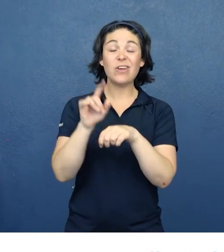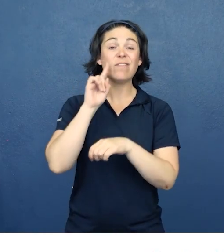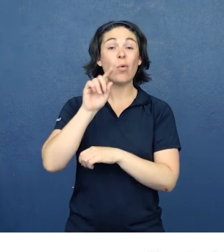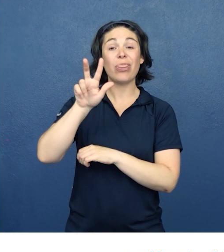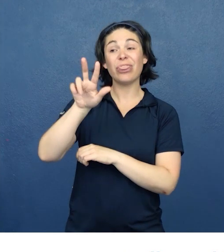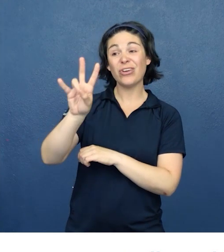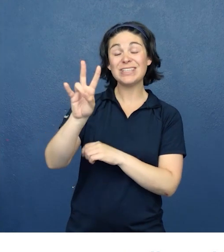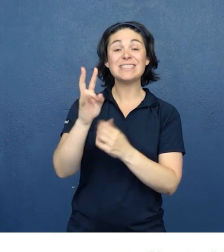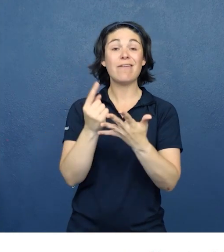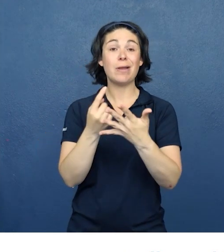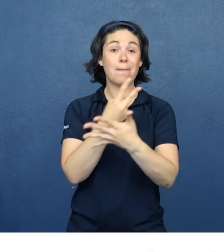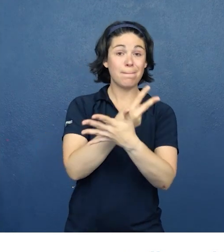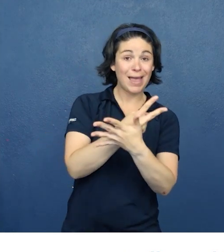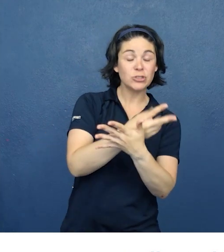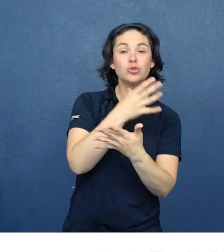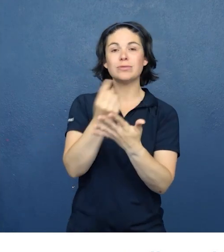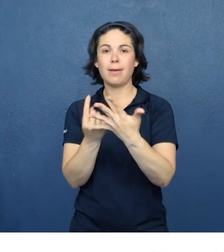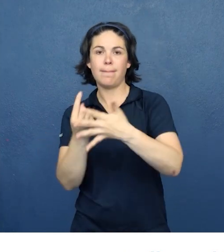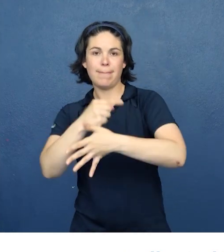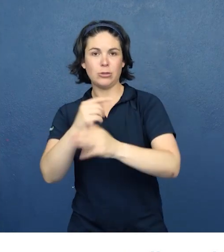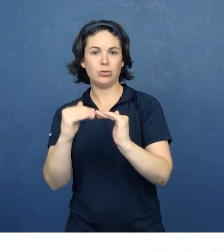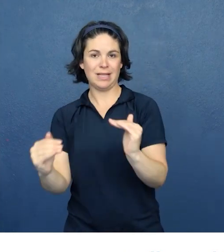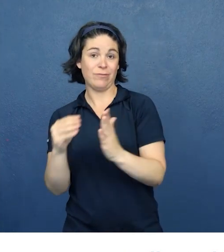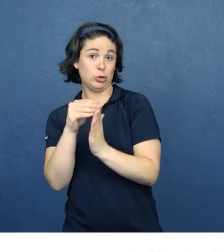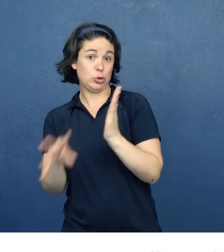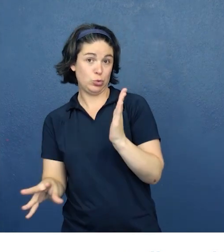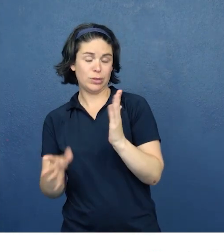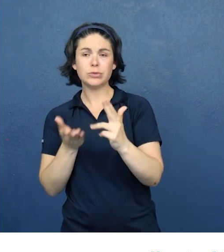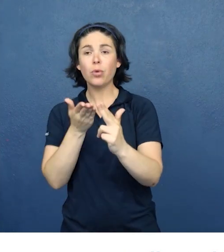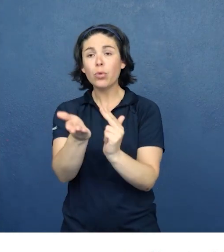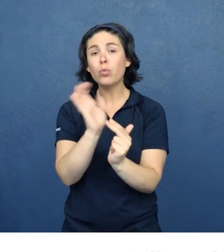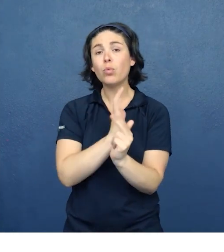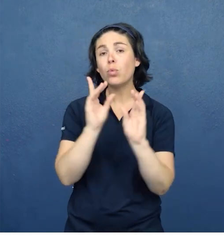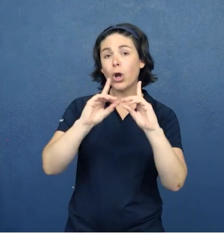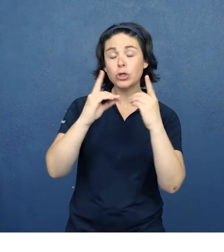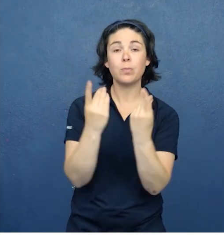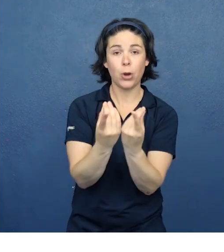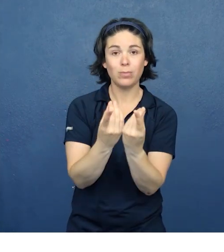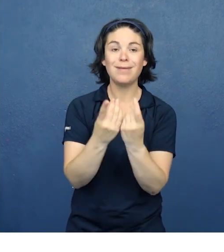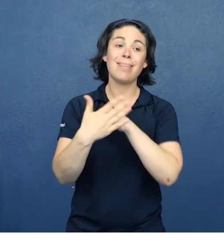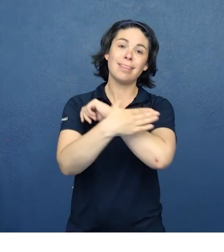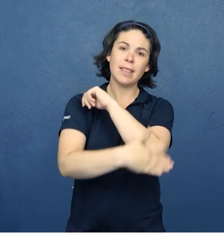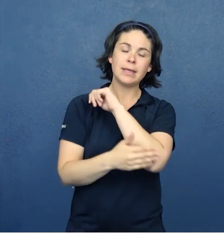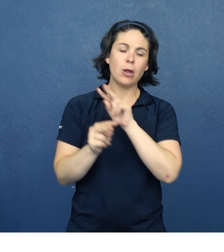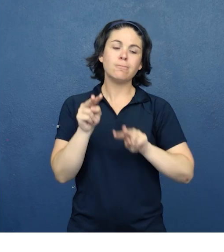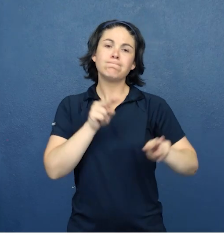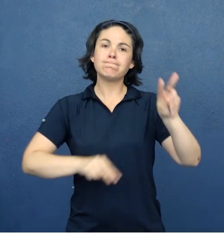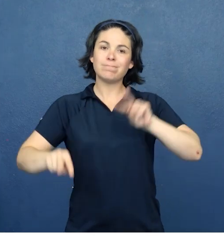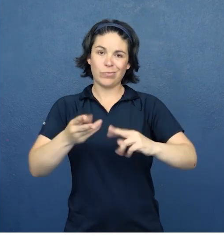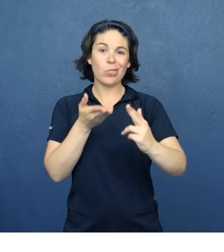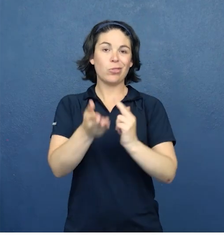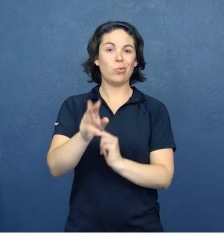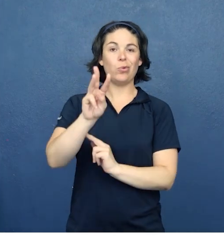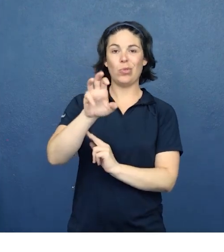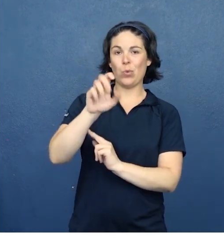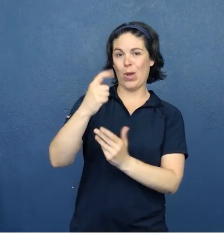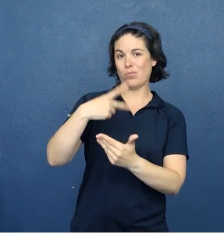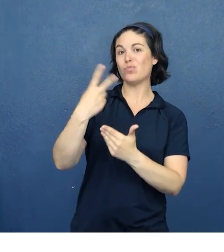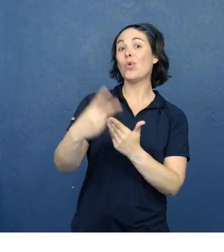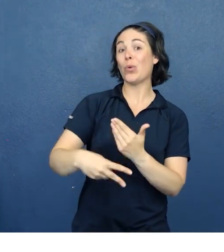37 master's and bachelor's level students throughout the department. The county oversees this through the WET